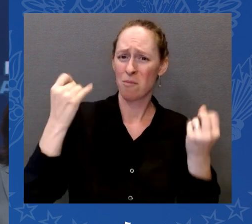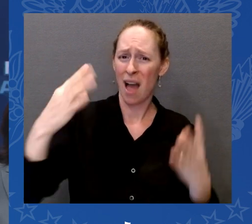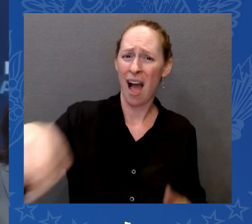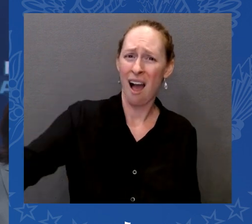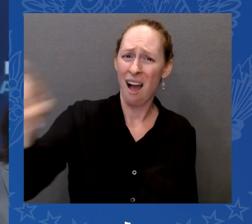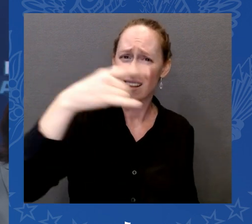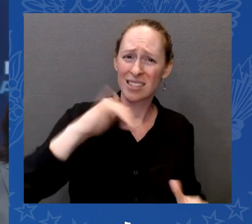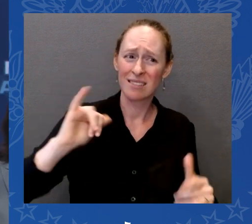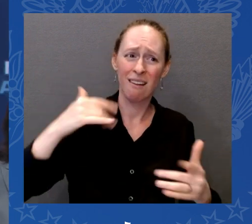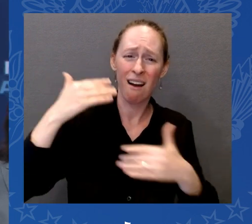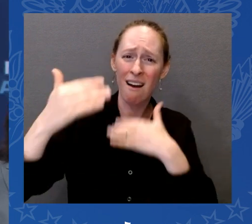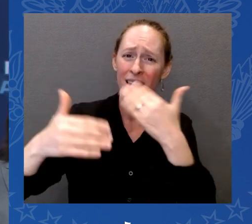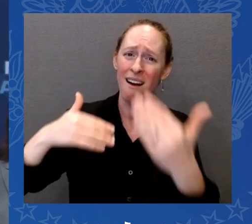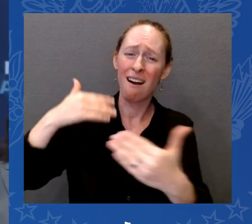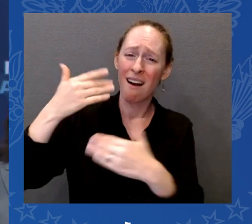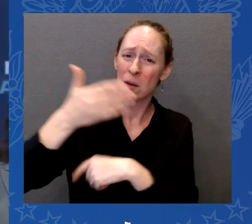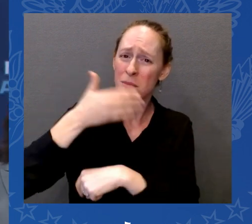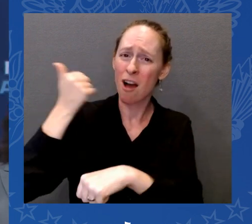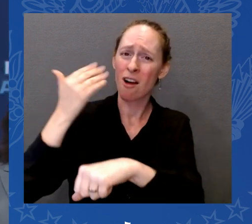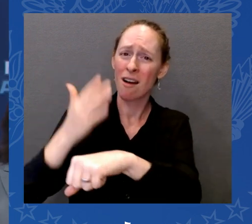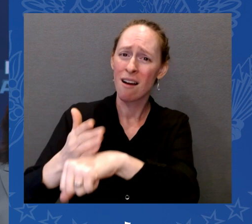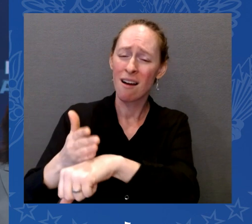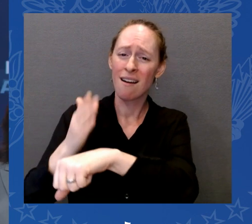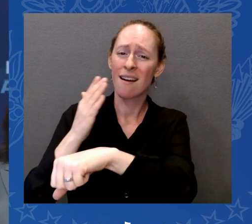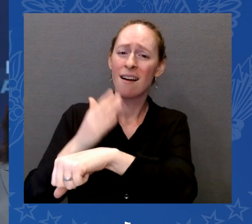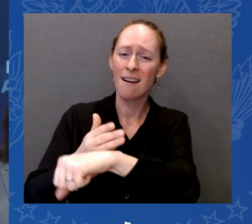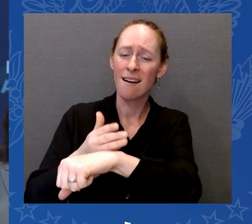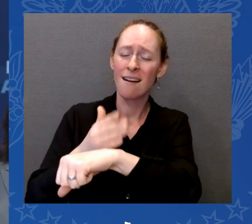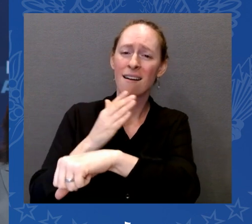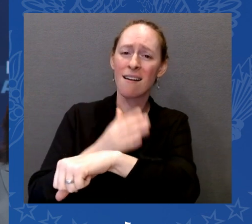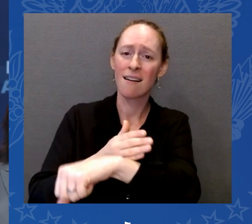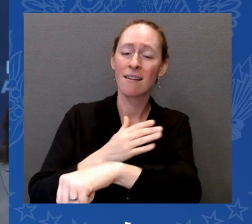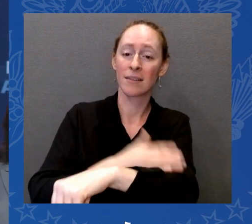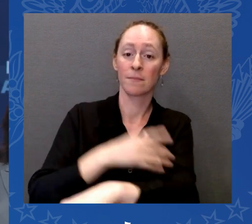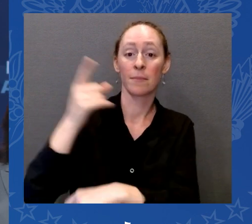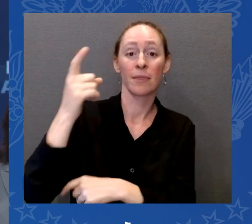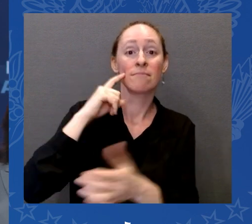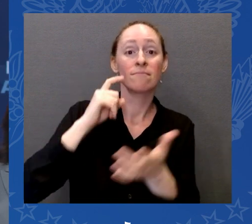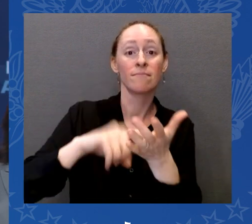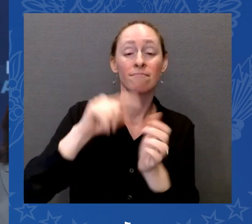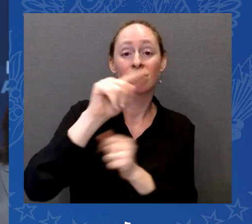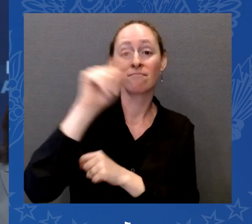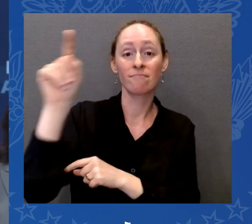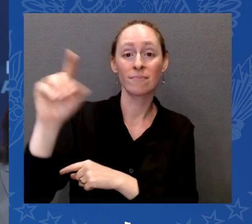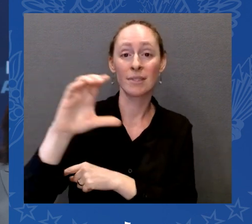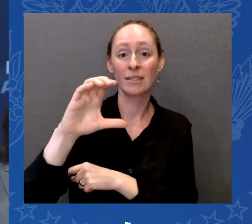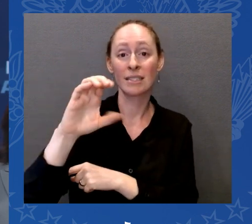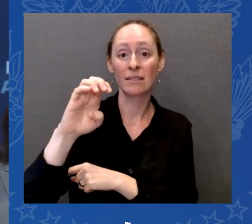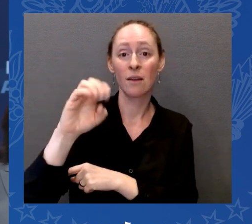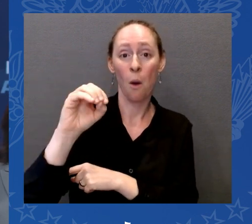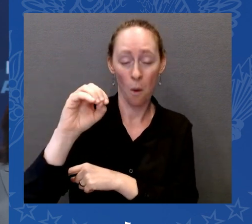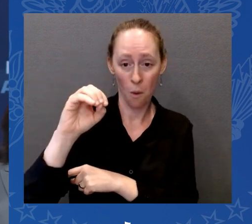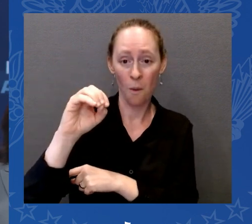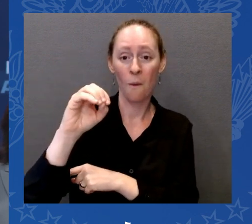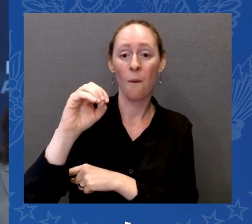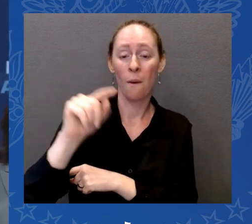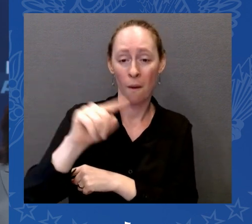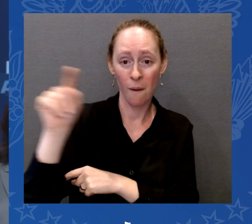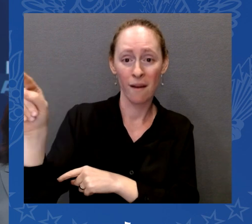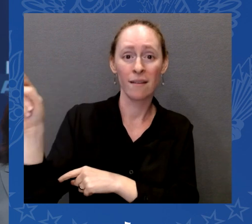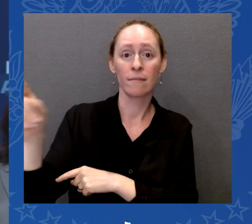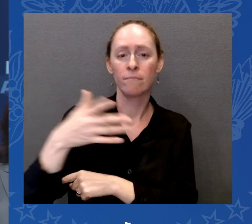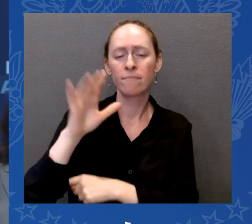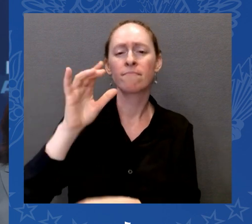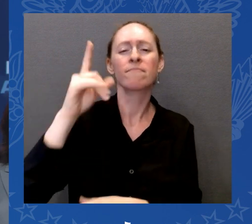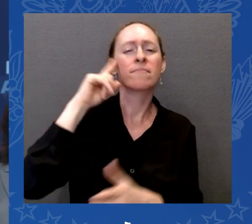CEOs, including Micron and CEOs of many other countries, the following question. When I spoke to the Business Roundtable, spoke